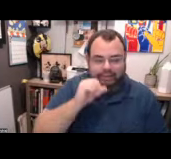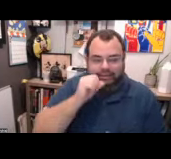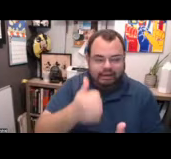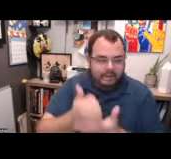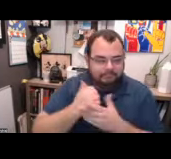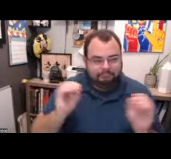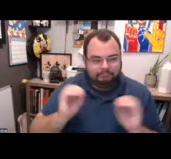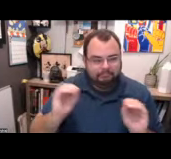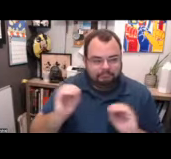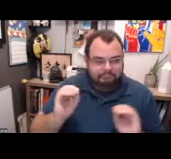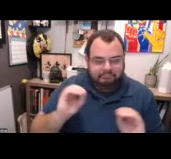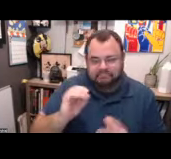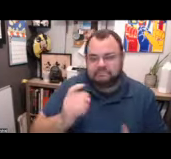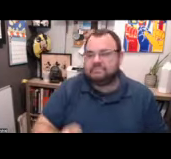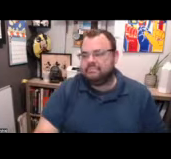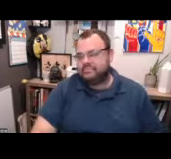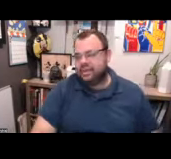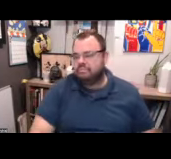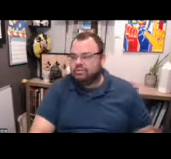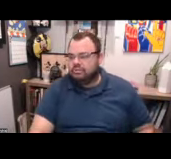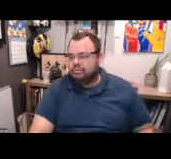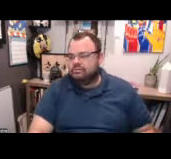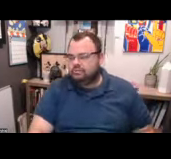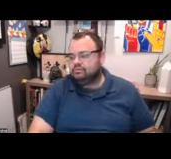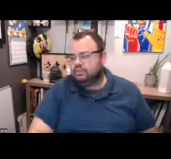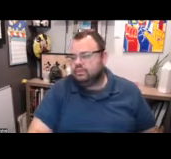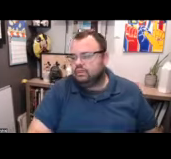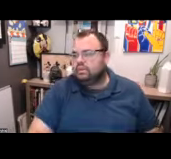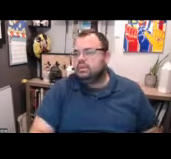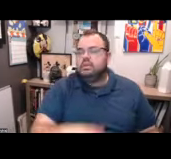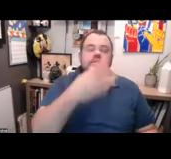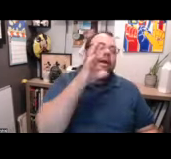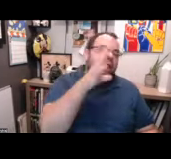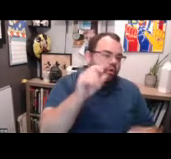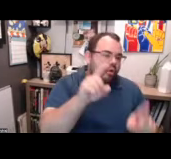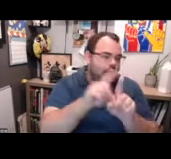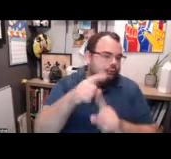No, not at all. They did not help. Okay.